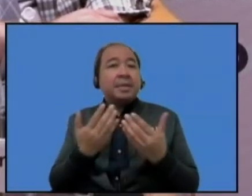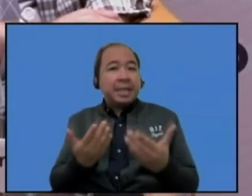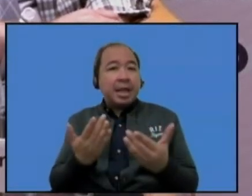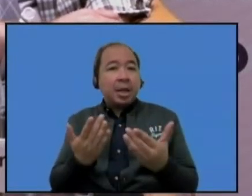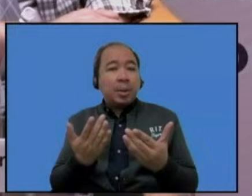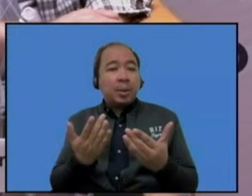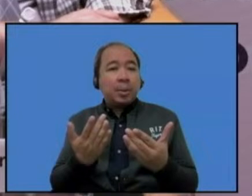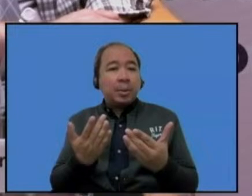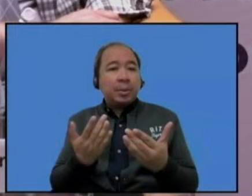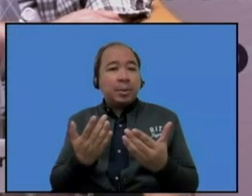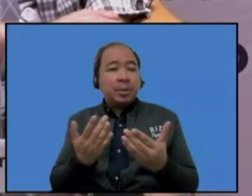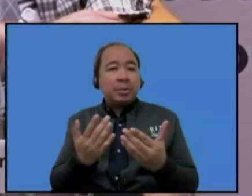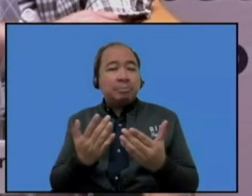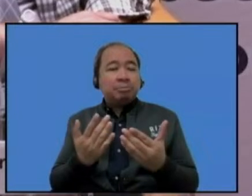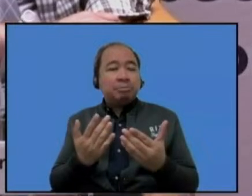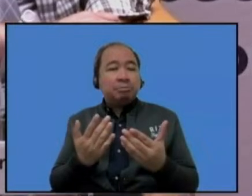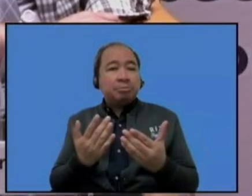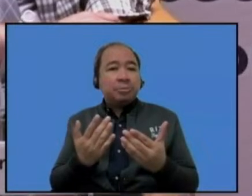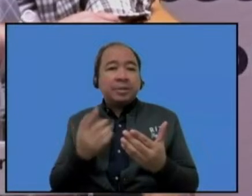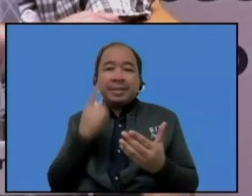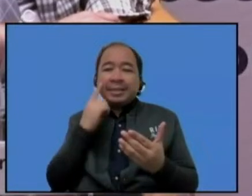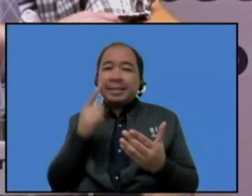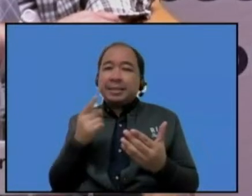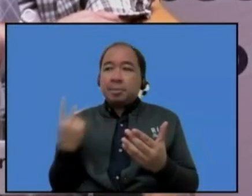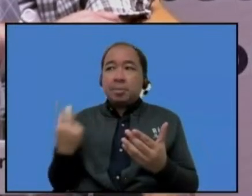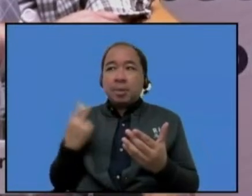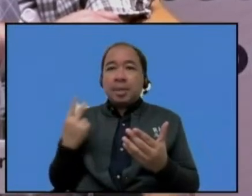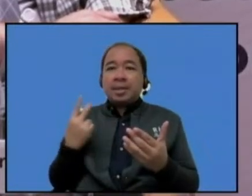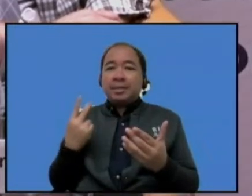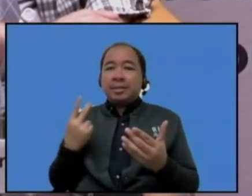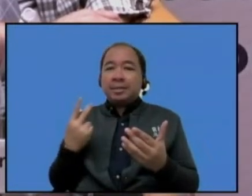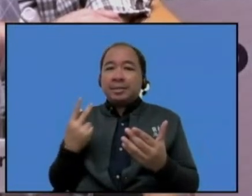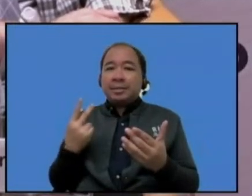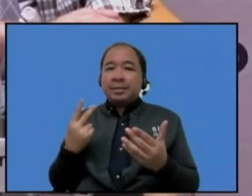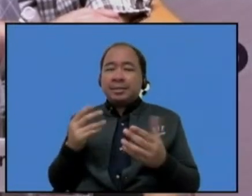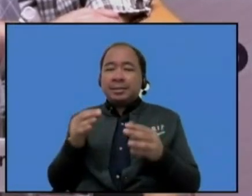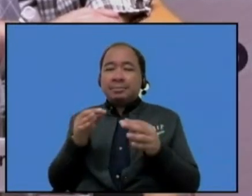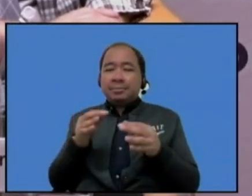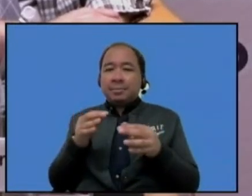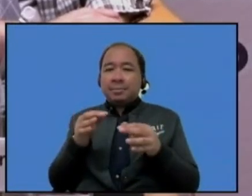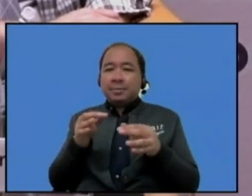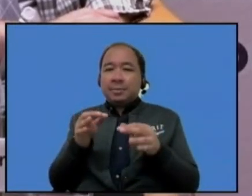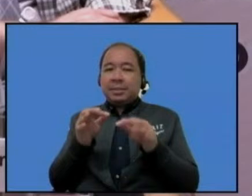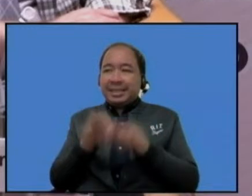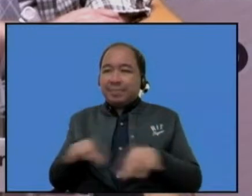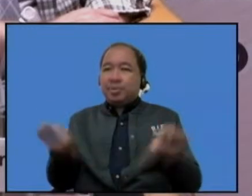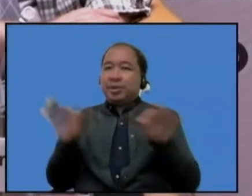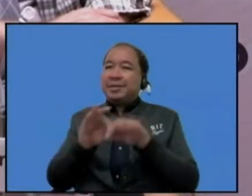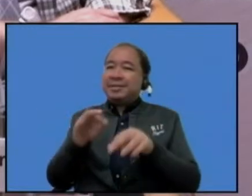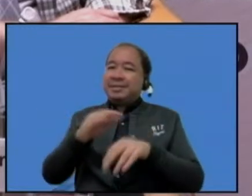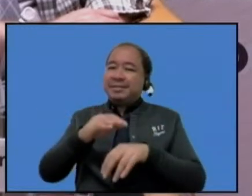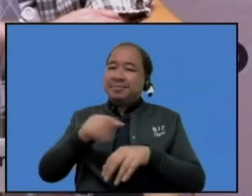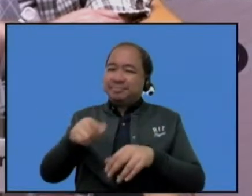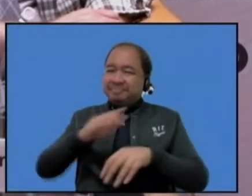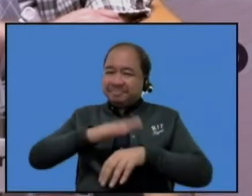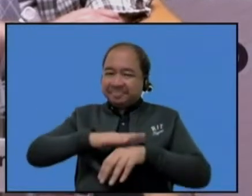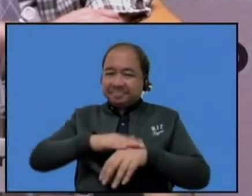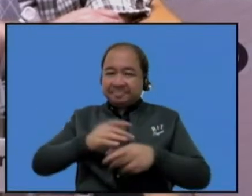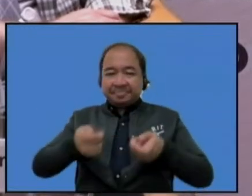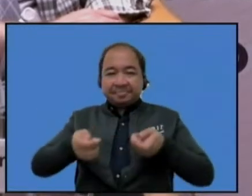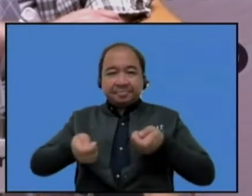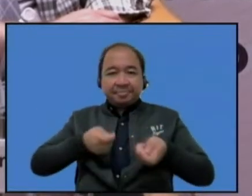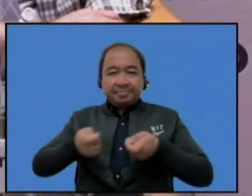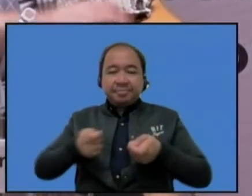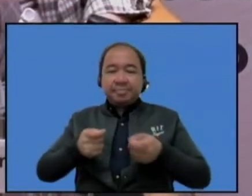eye on very critical chair behind or in front of me in terms of time management, I would like to